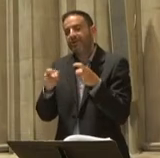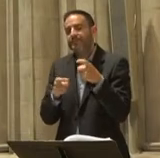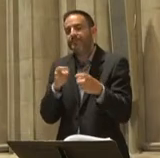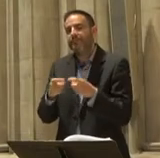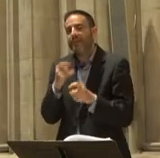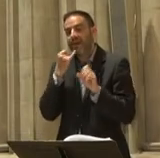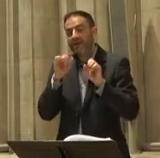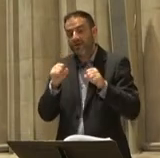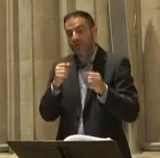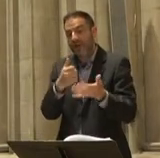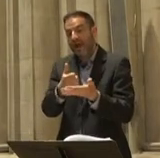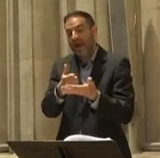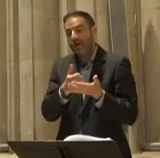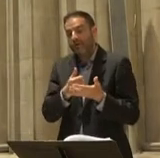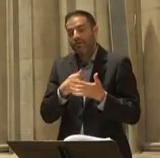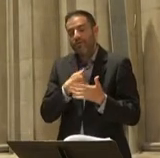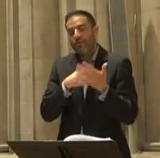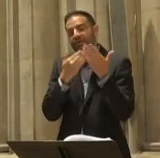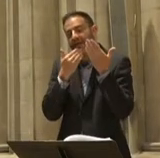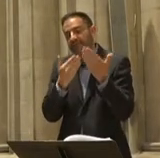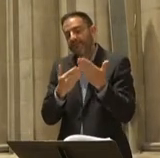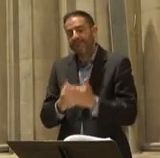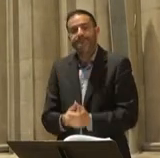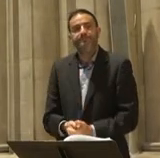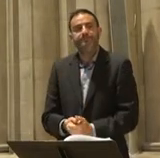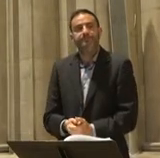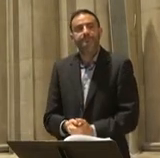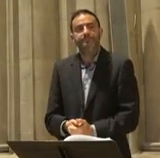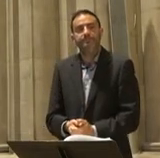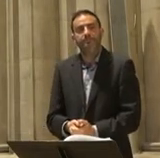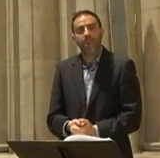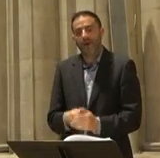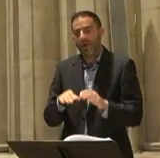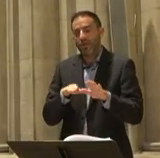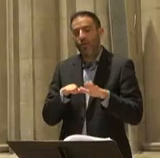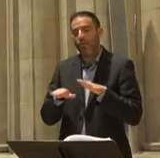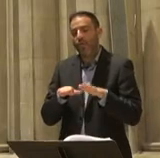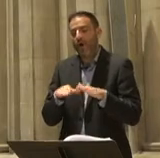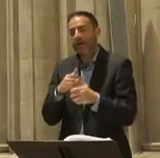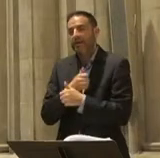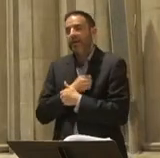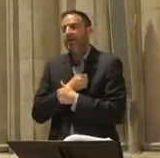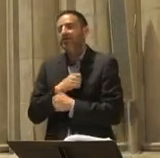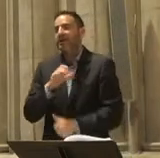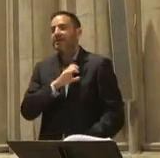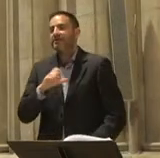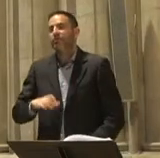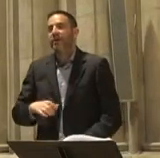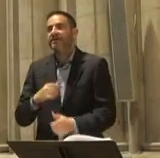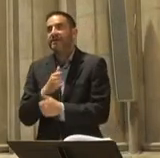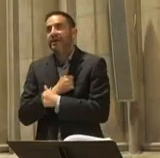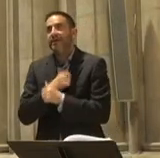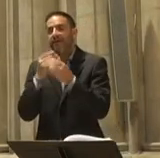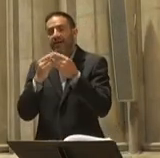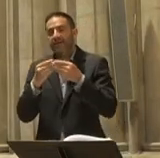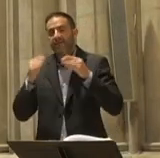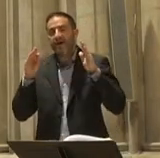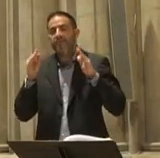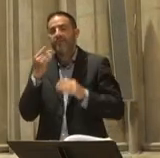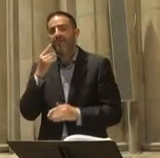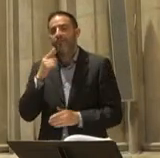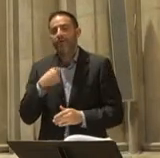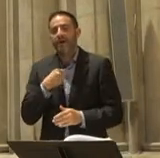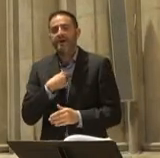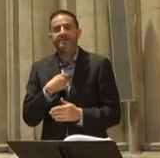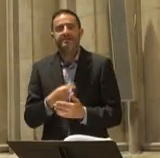can help us in our ministry, we would be most grateful. Walk in love as Christ loved us and gave himself for us, an